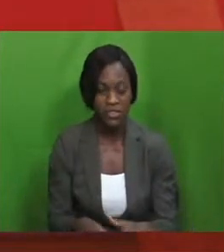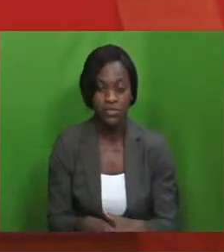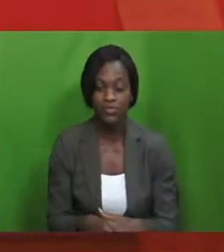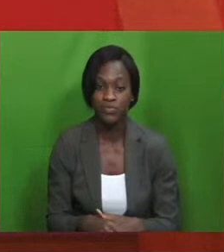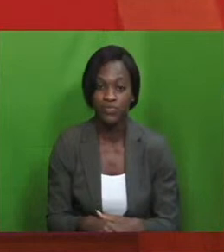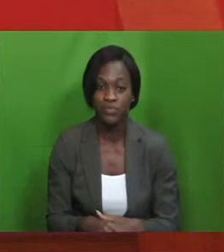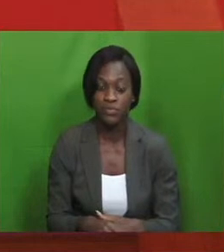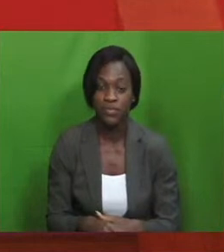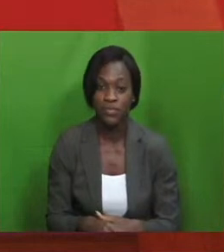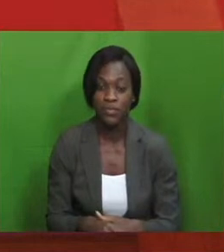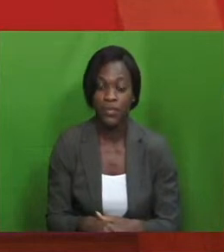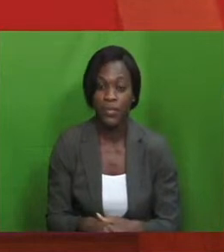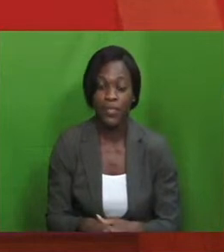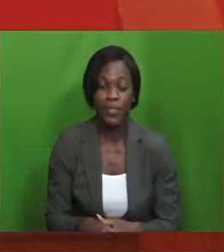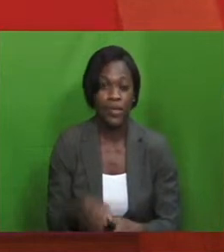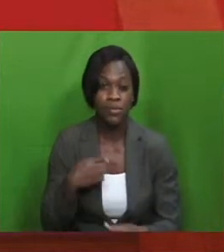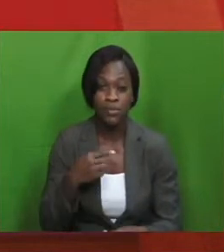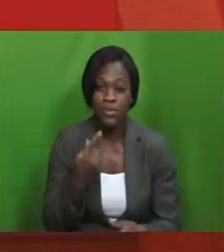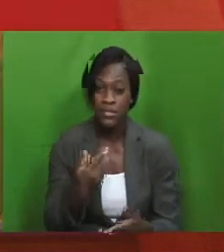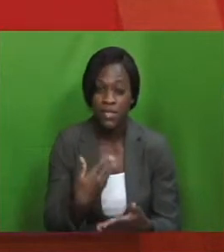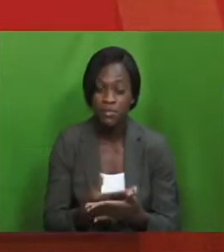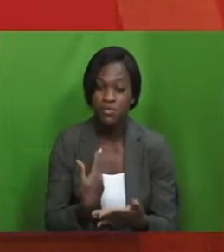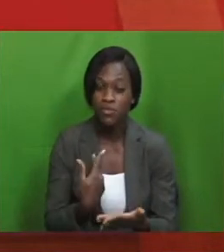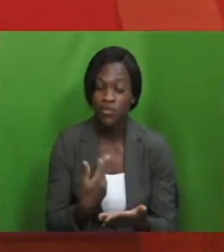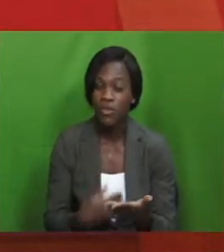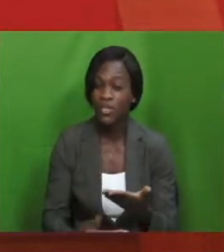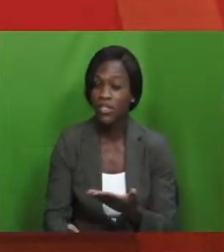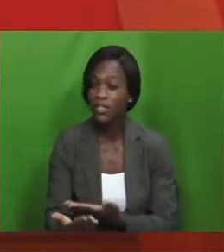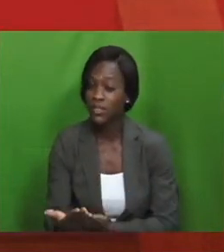As I indicated in the morning,